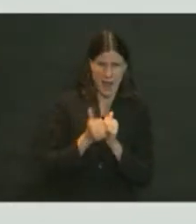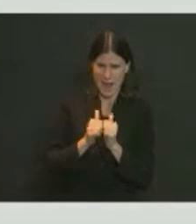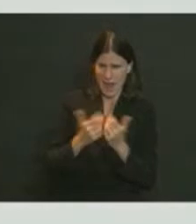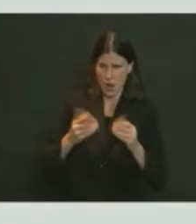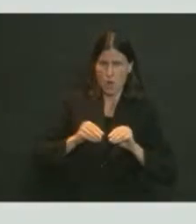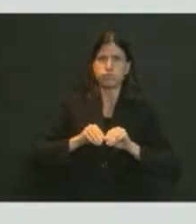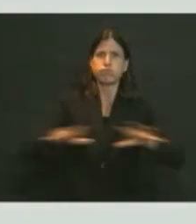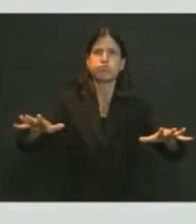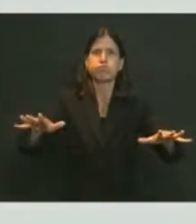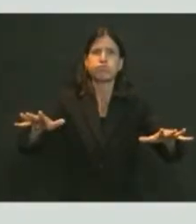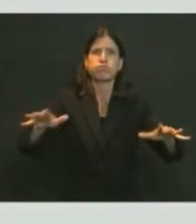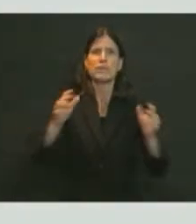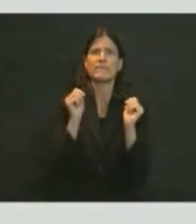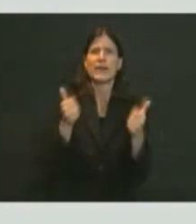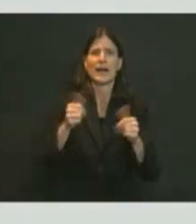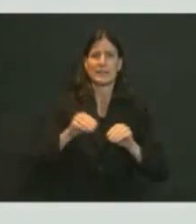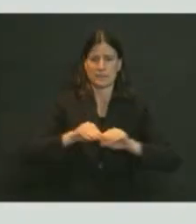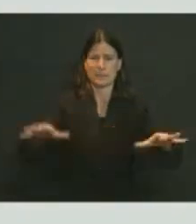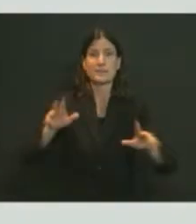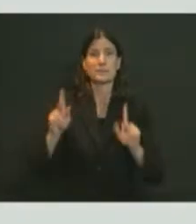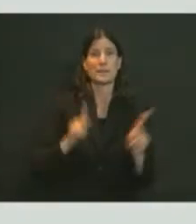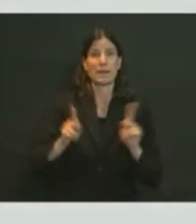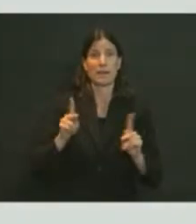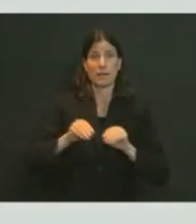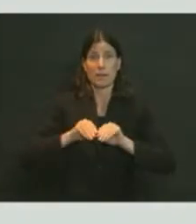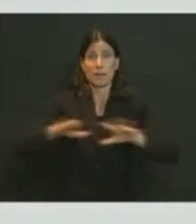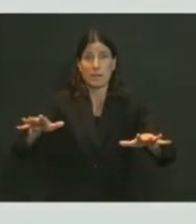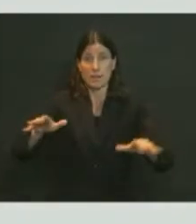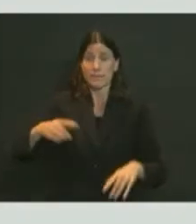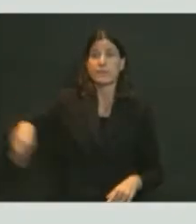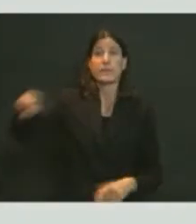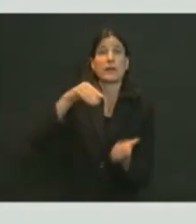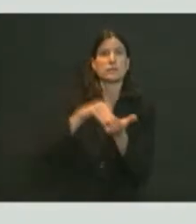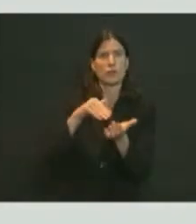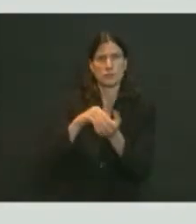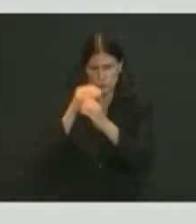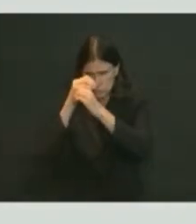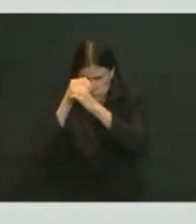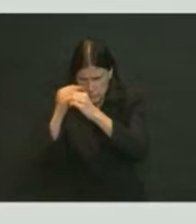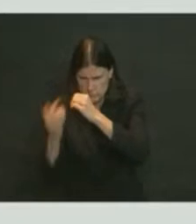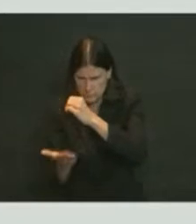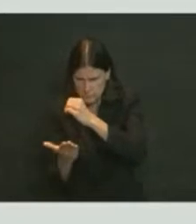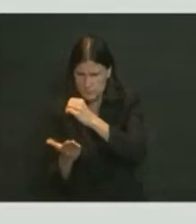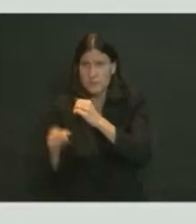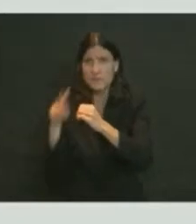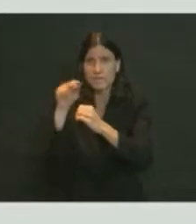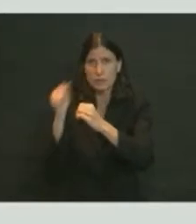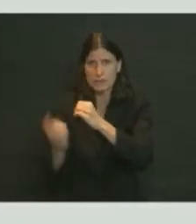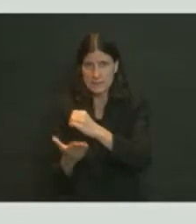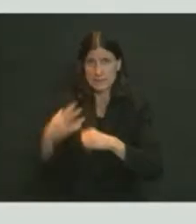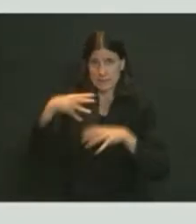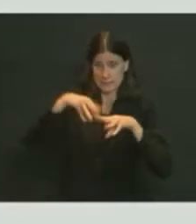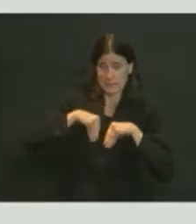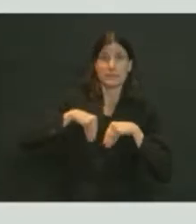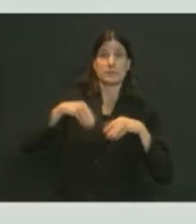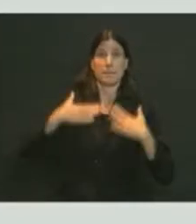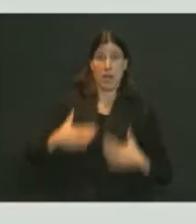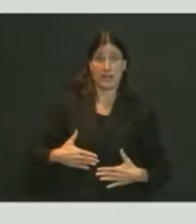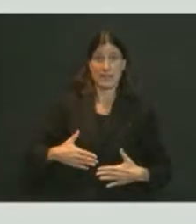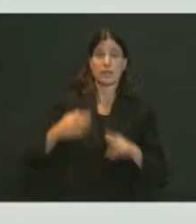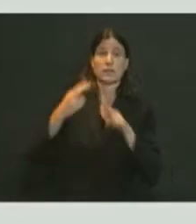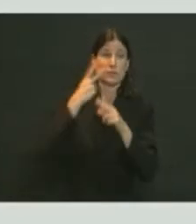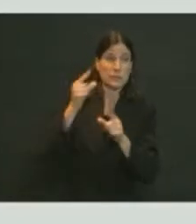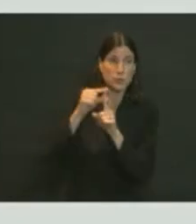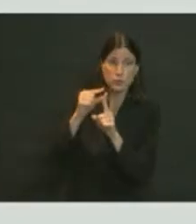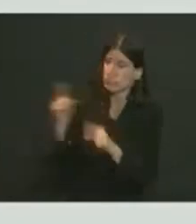this before. Epidemiologists measure the rate of spread with something they call the R value. So you see RT, you might